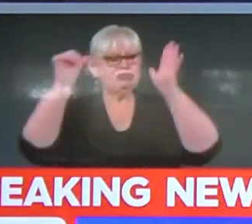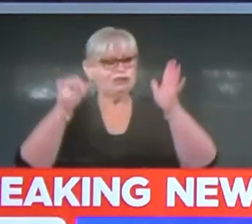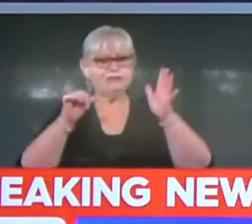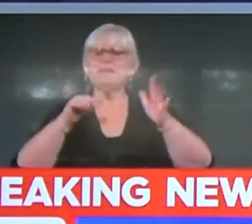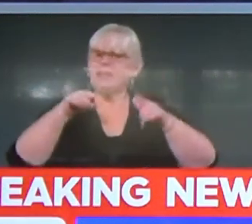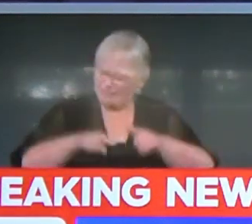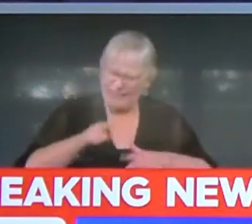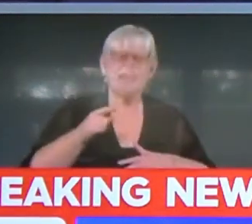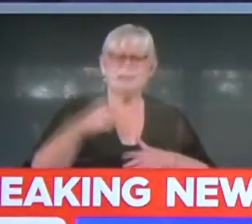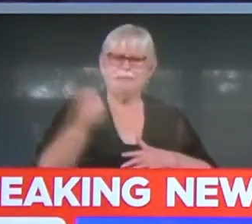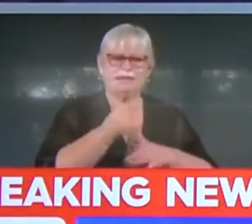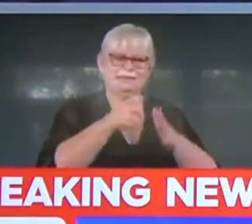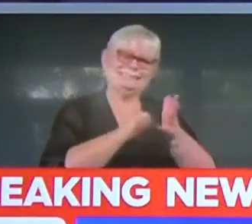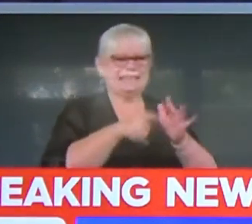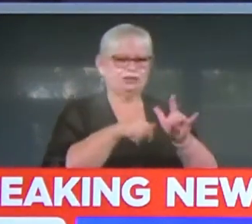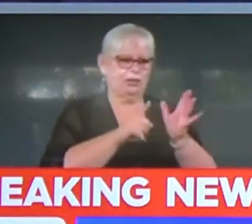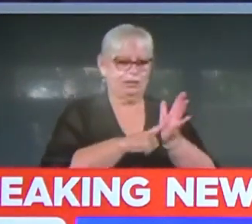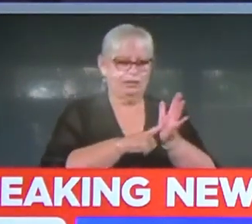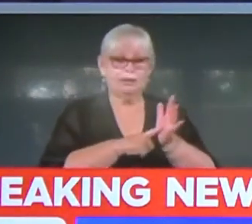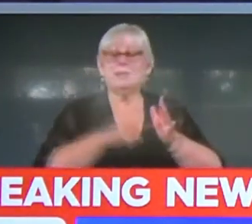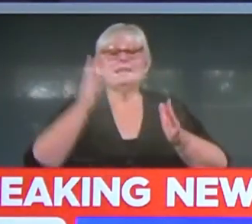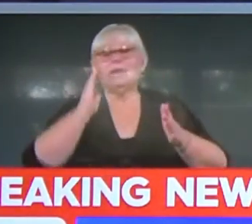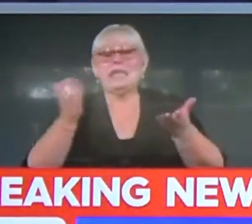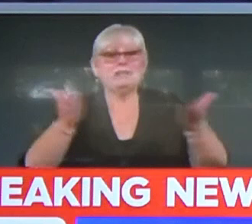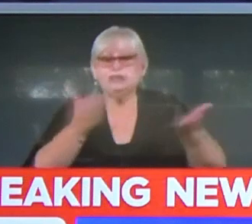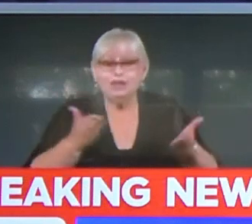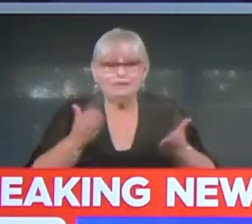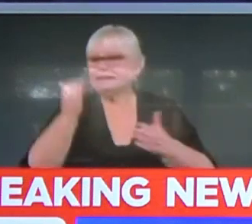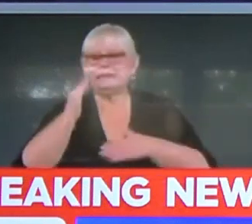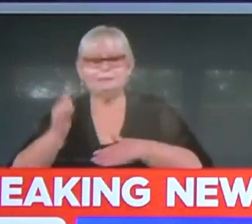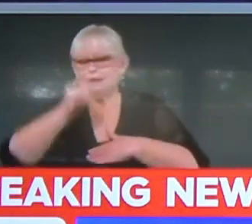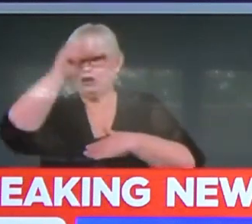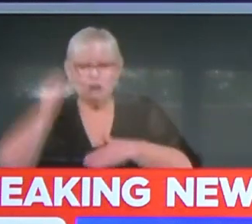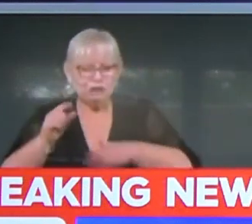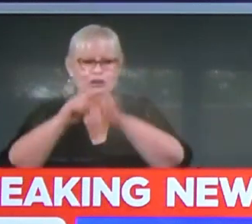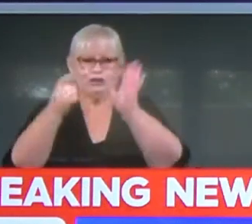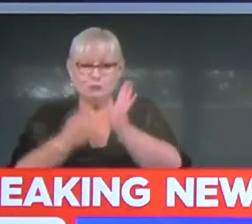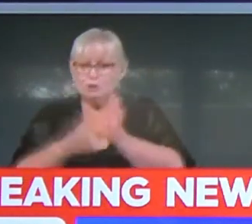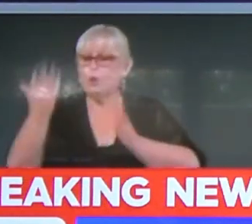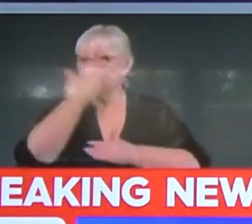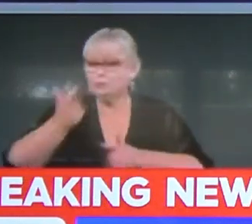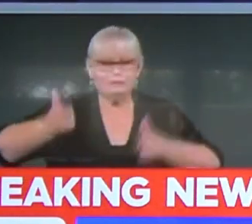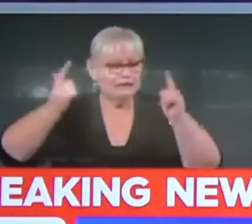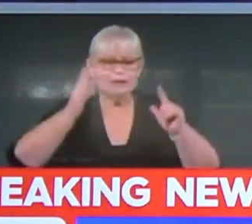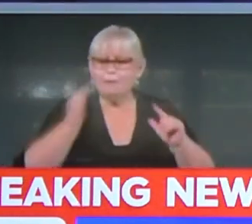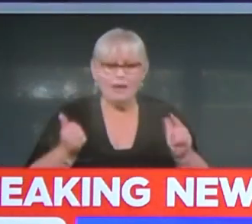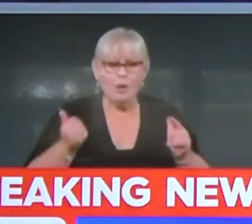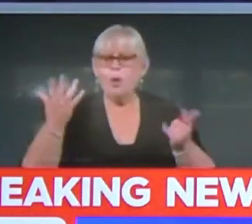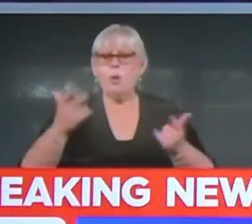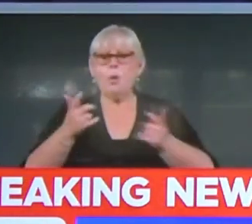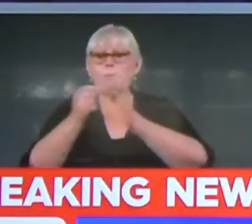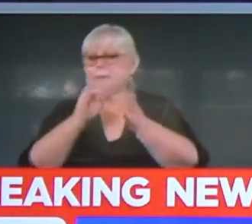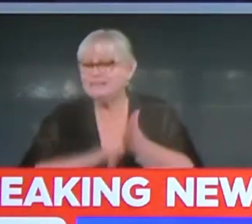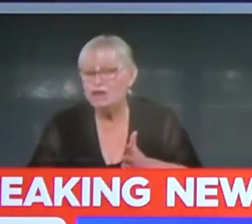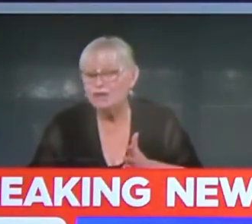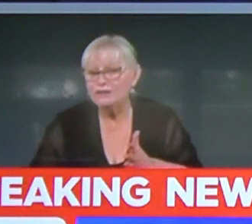is essential. It can be essential in a service, whether it's a nurse or a doctor or a school teacher or a public